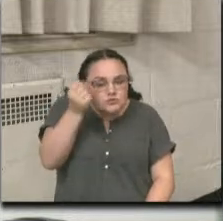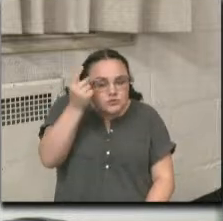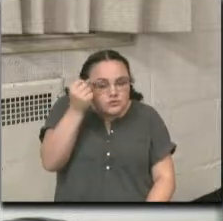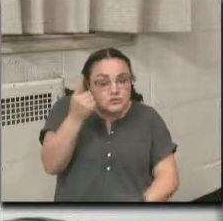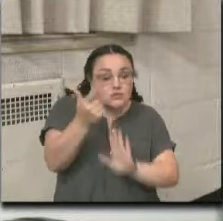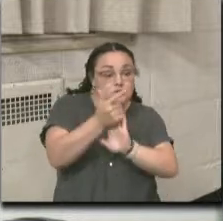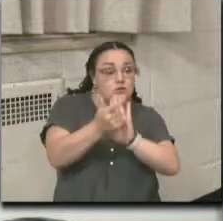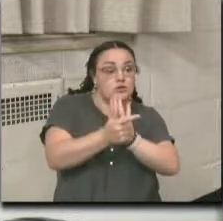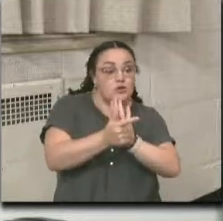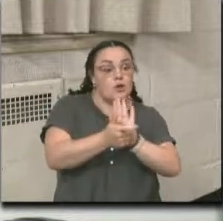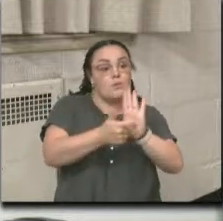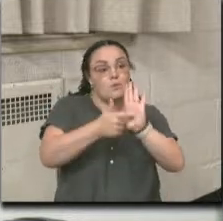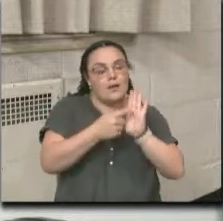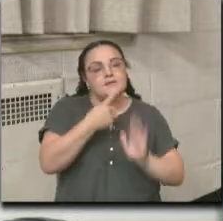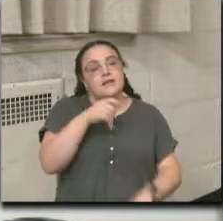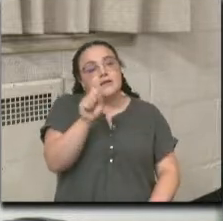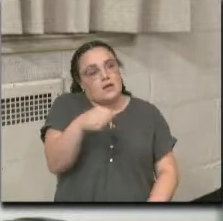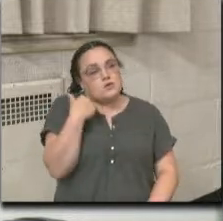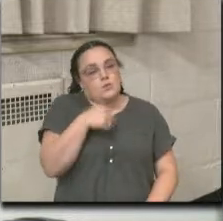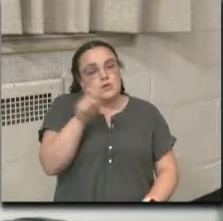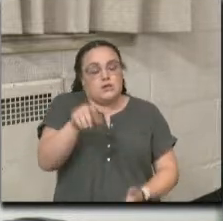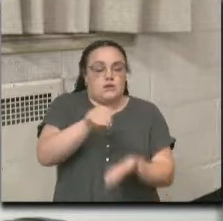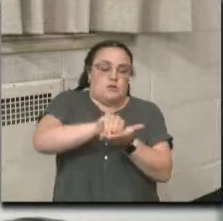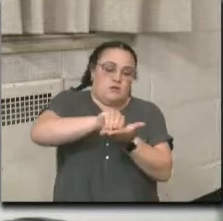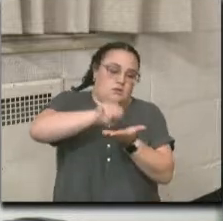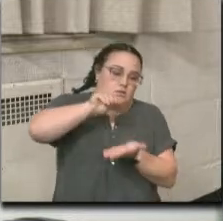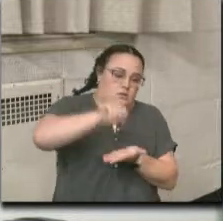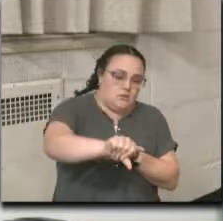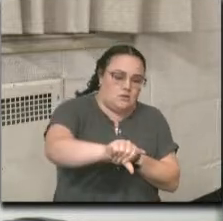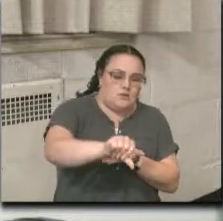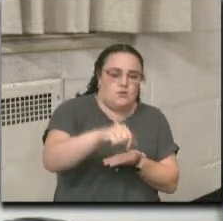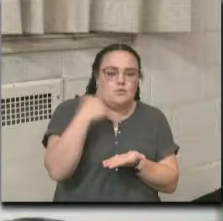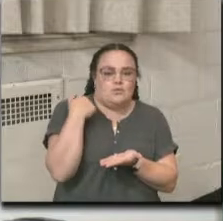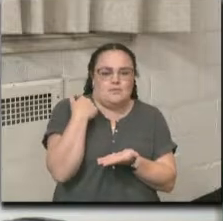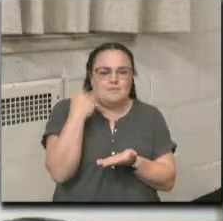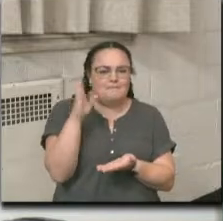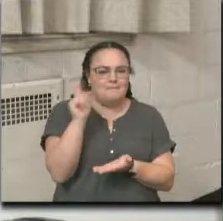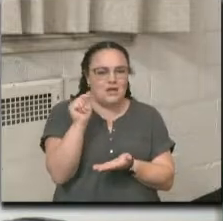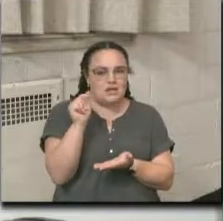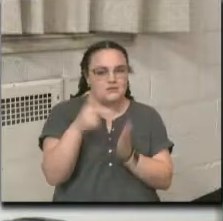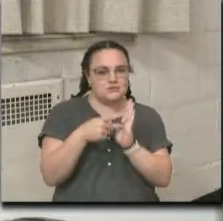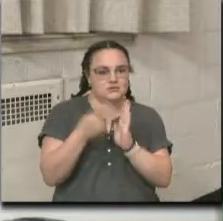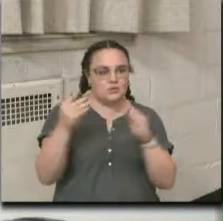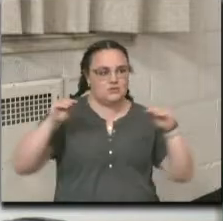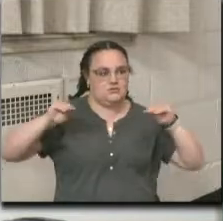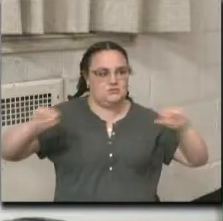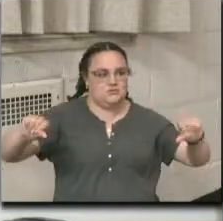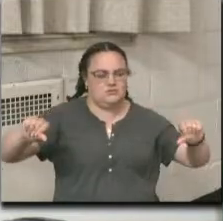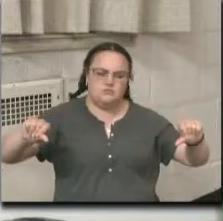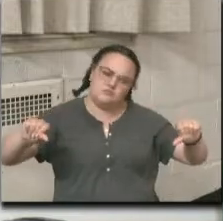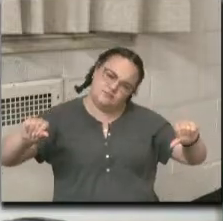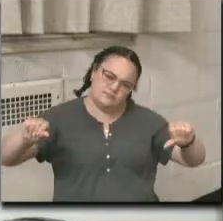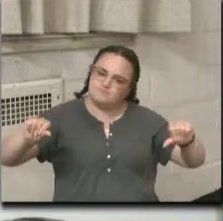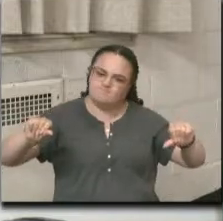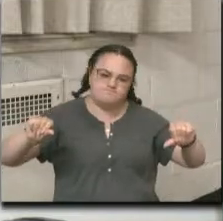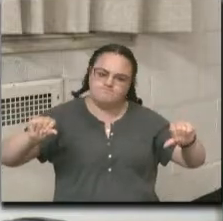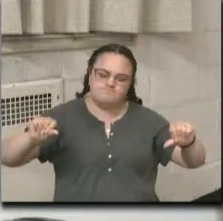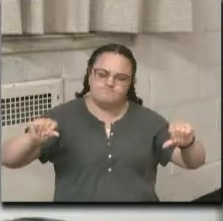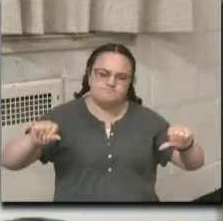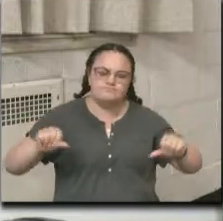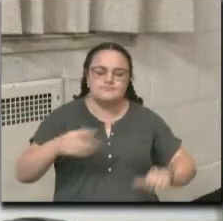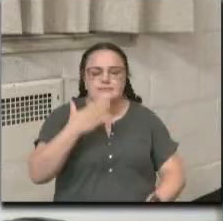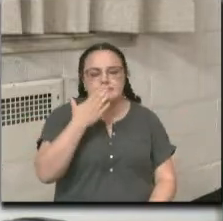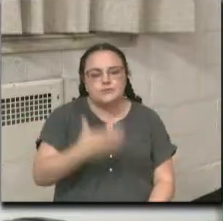telling us we have to spend the funds, that we have to stand up a duplication of efforts in the school system. Thank